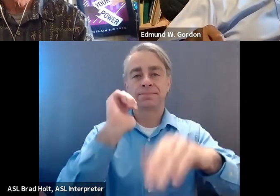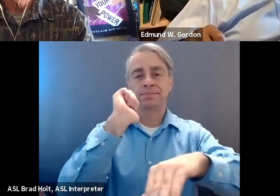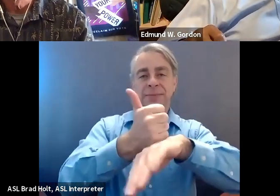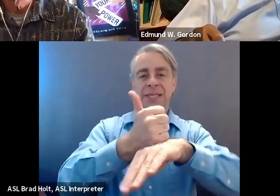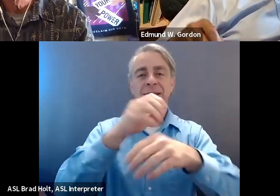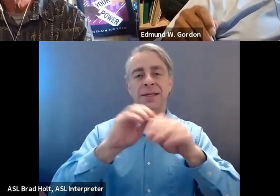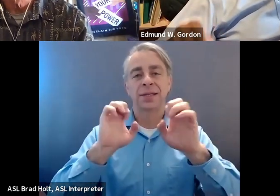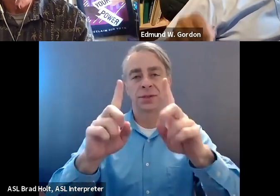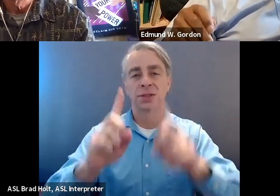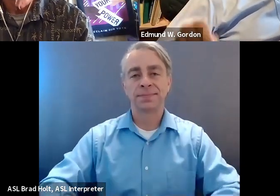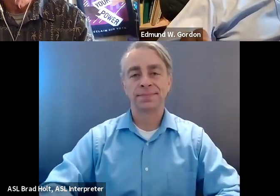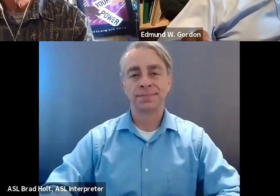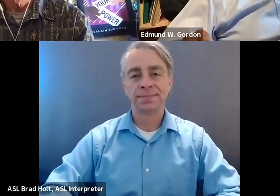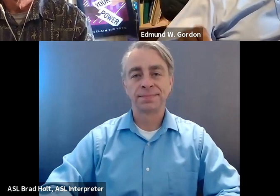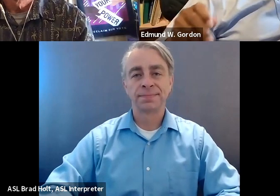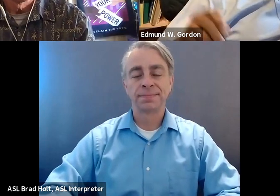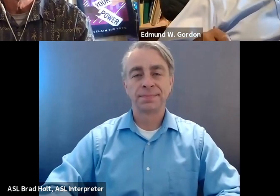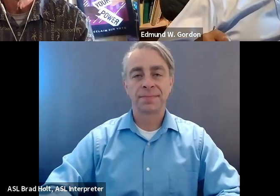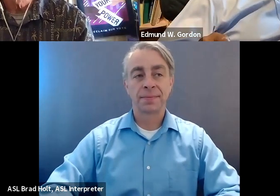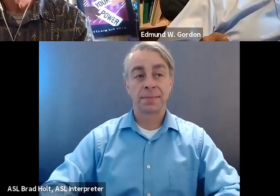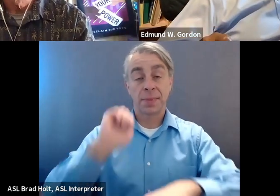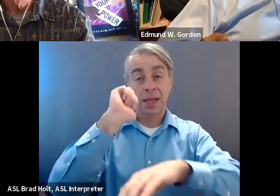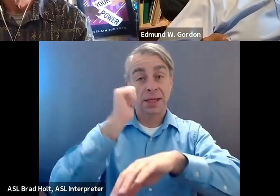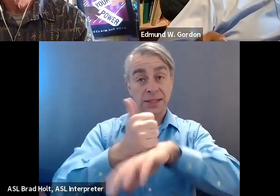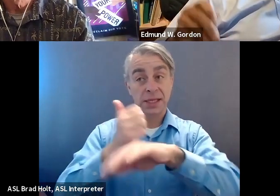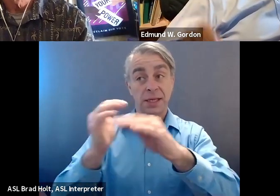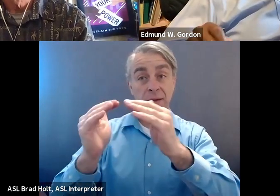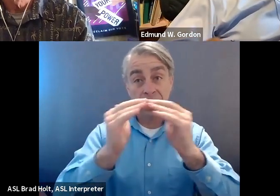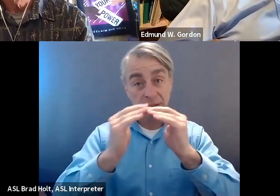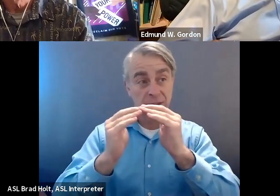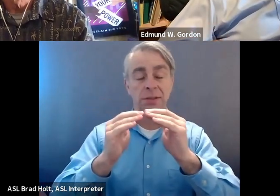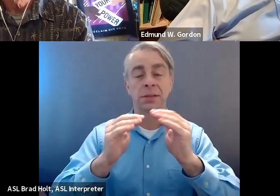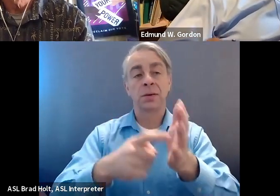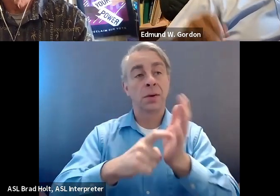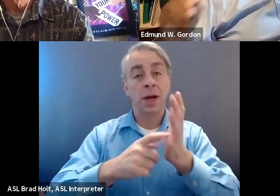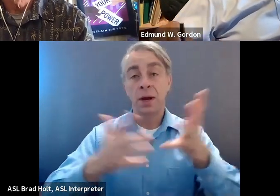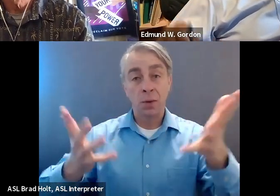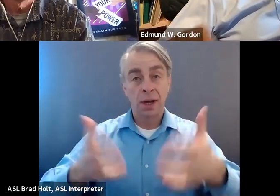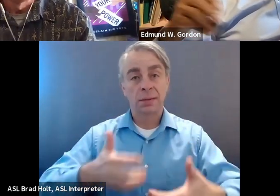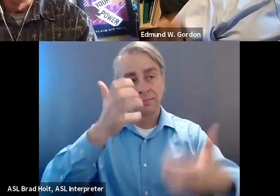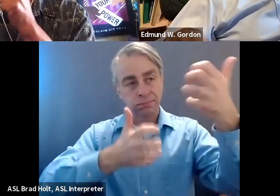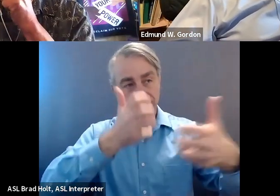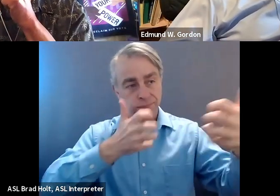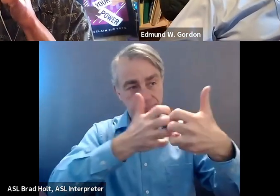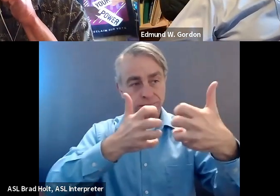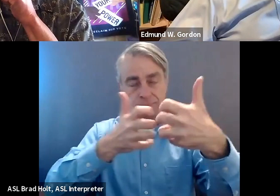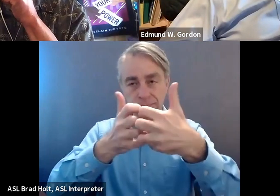education. That requires customization, differentiation, adequacy,